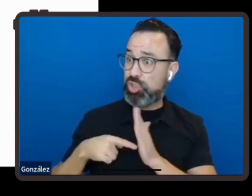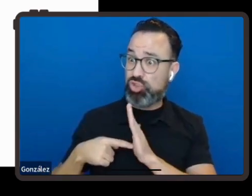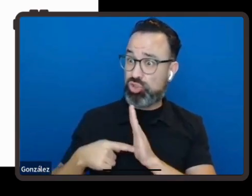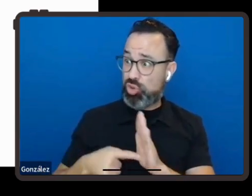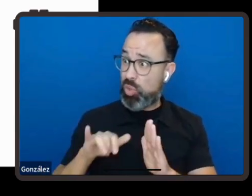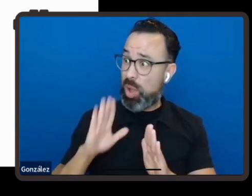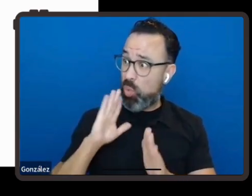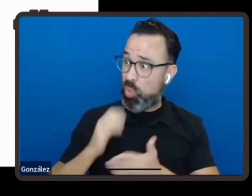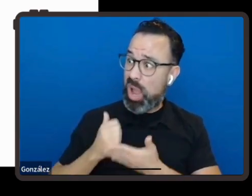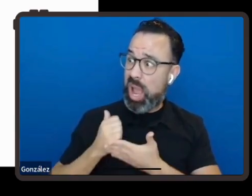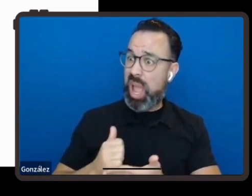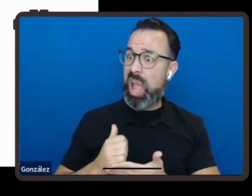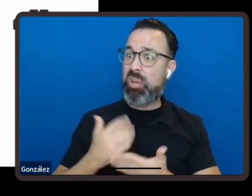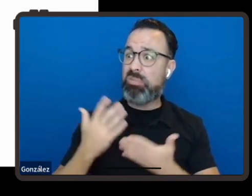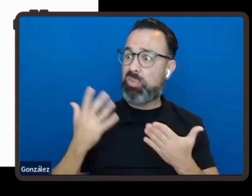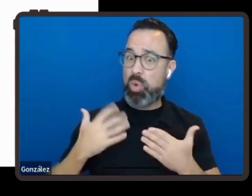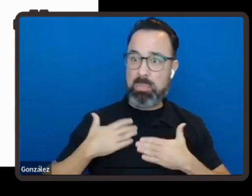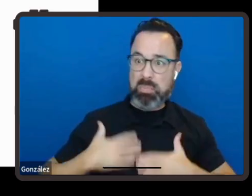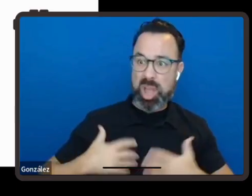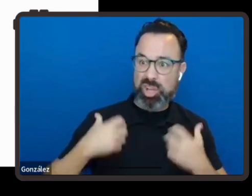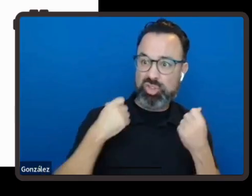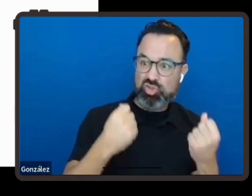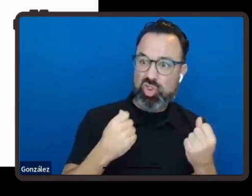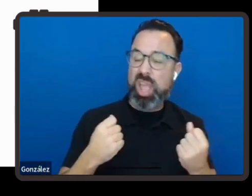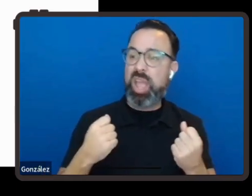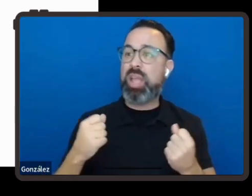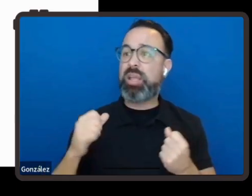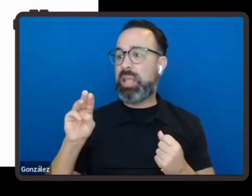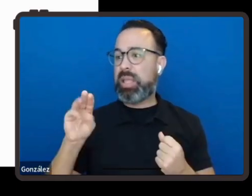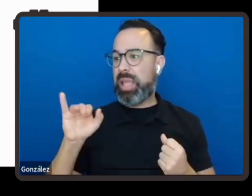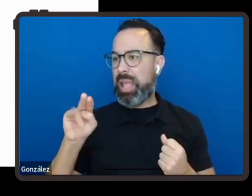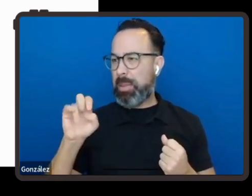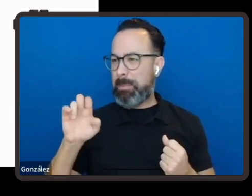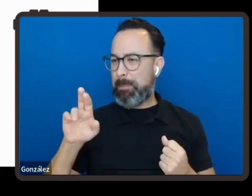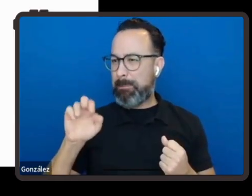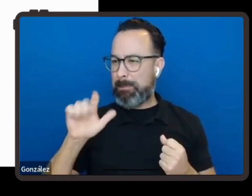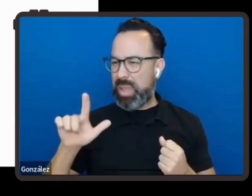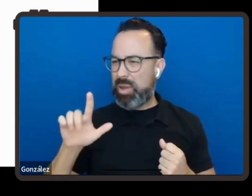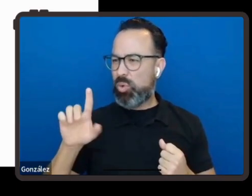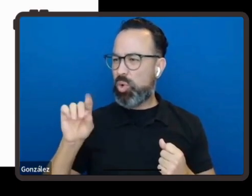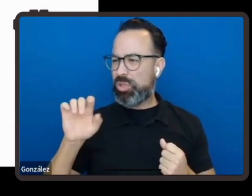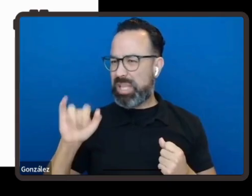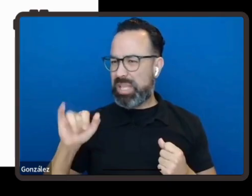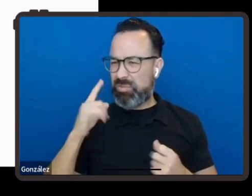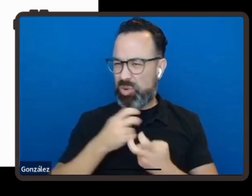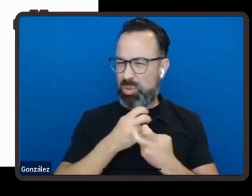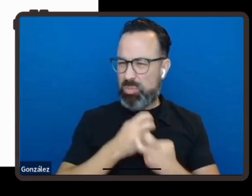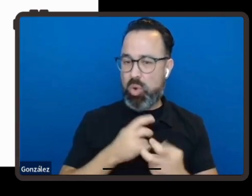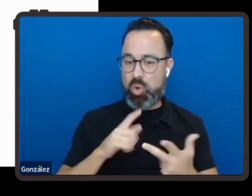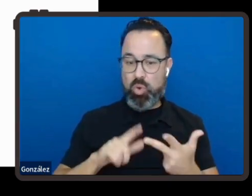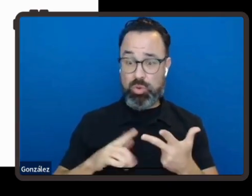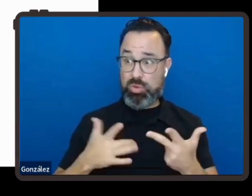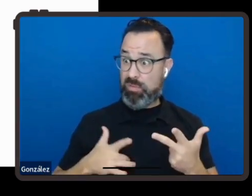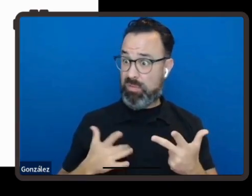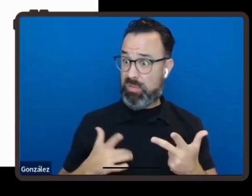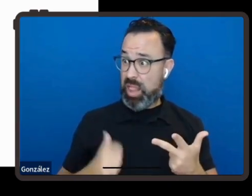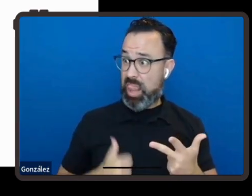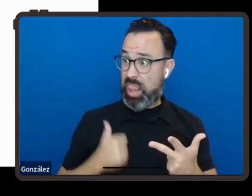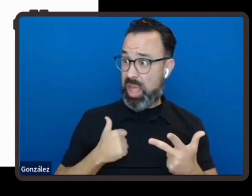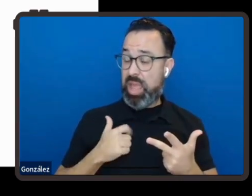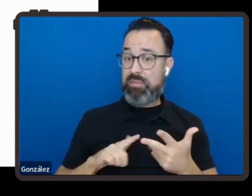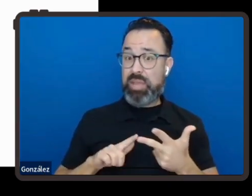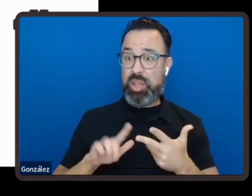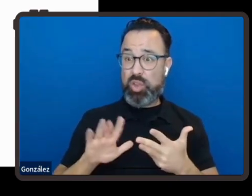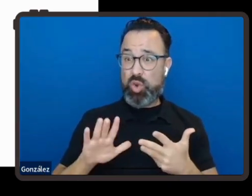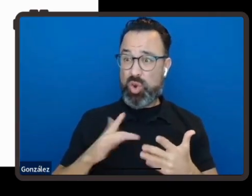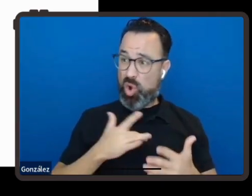body strength, your mineral density to your bones, your general feelings of life, and your heart